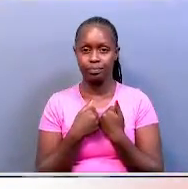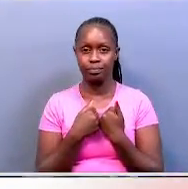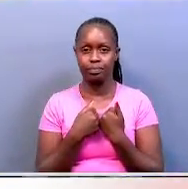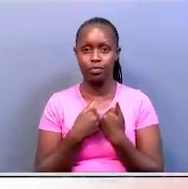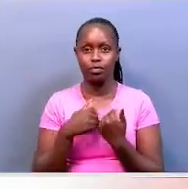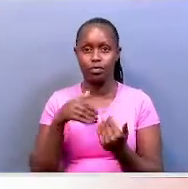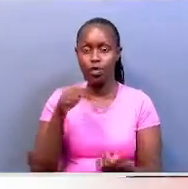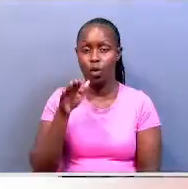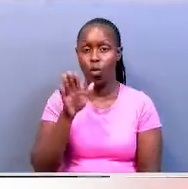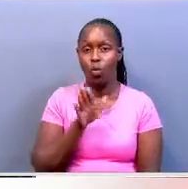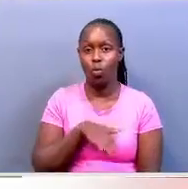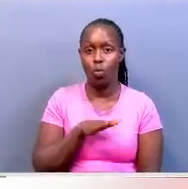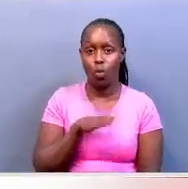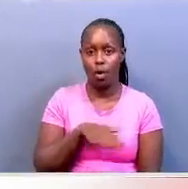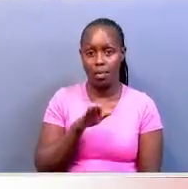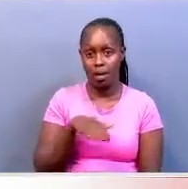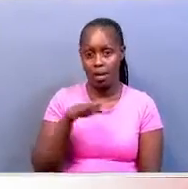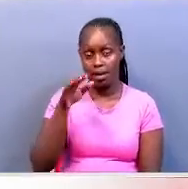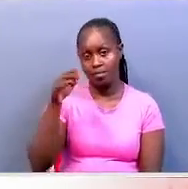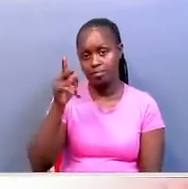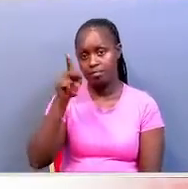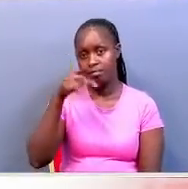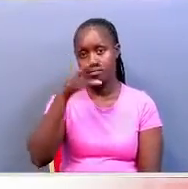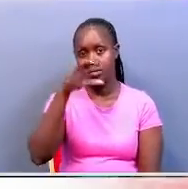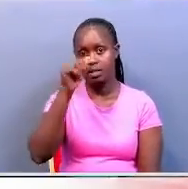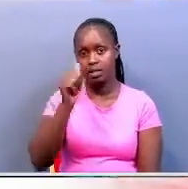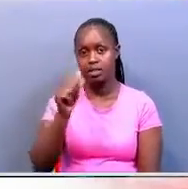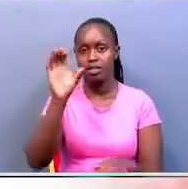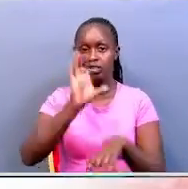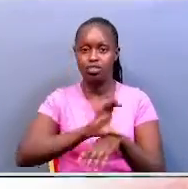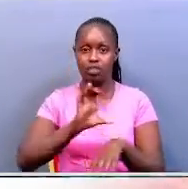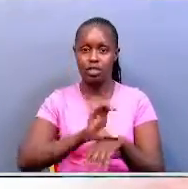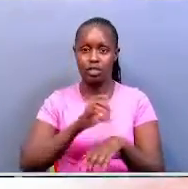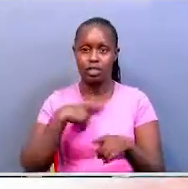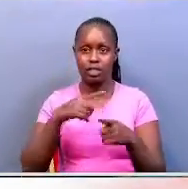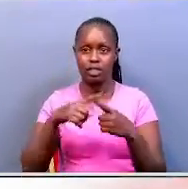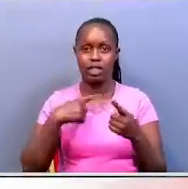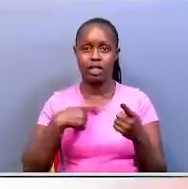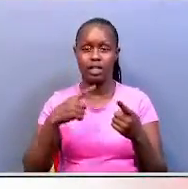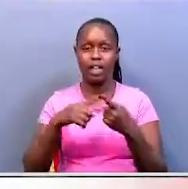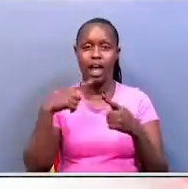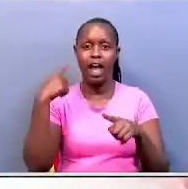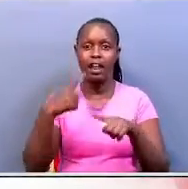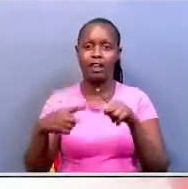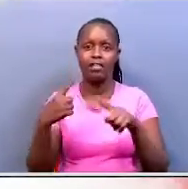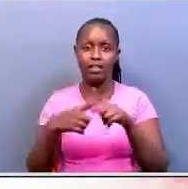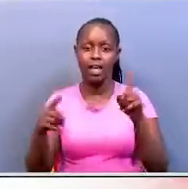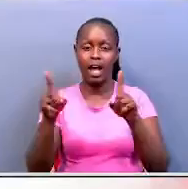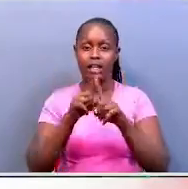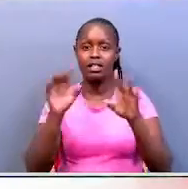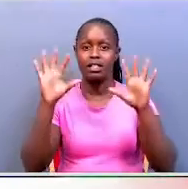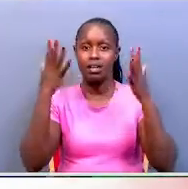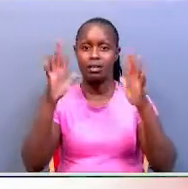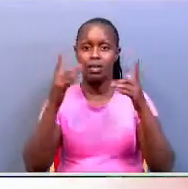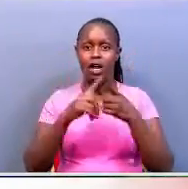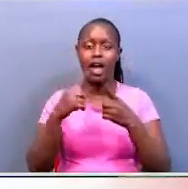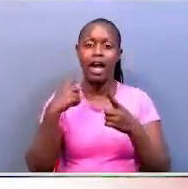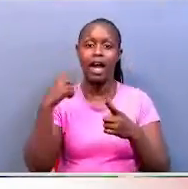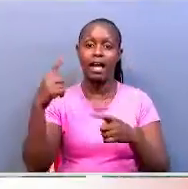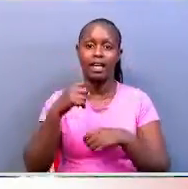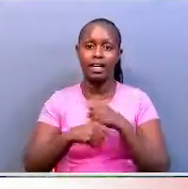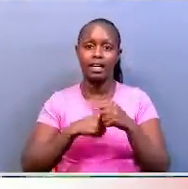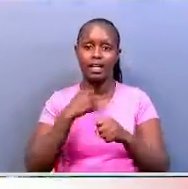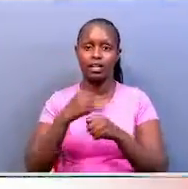The Women Guild Charter, the Naivasha PCA Church, marked their centenary anniversary as they celebrated 100 years